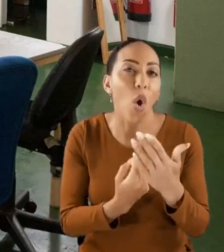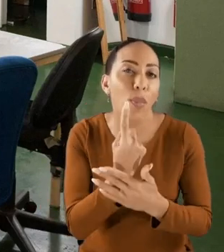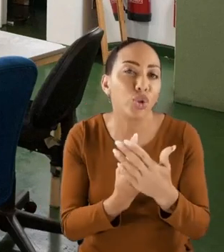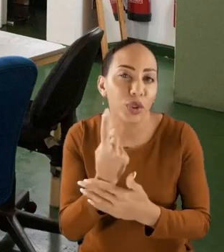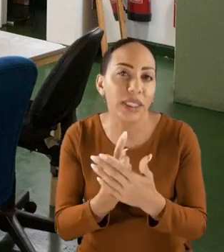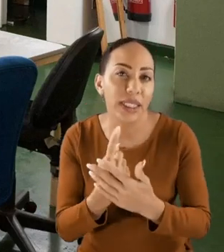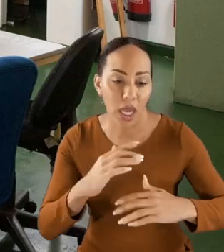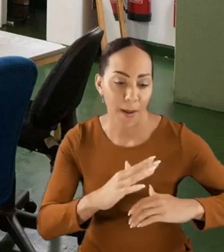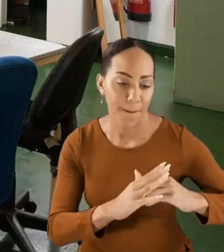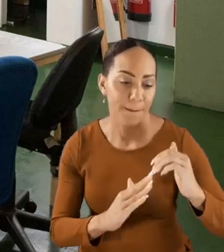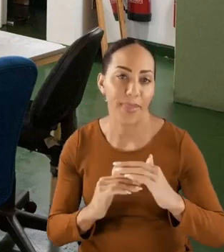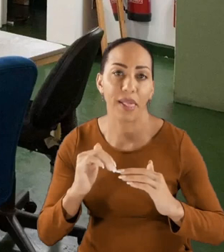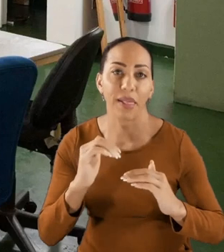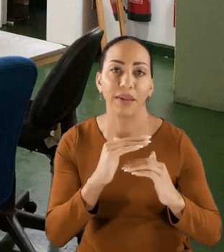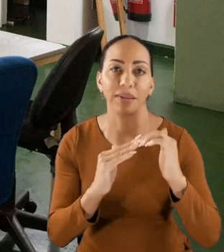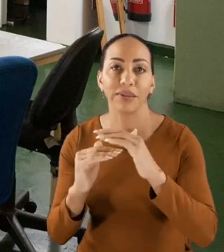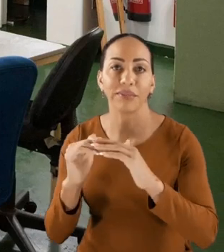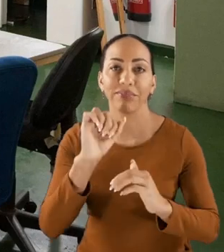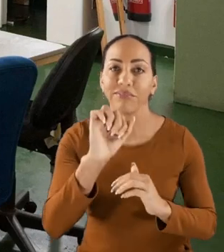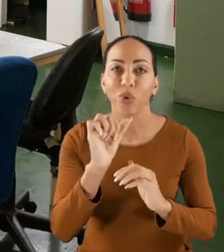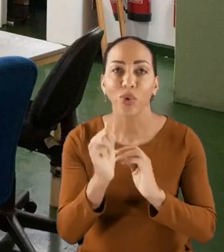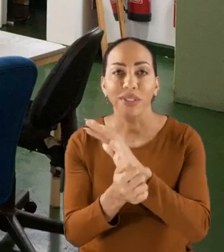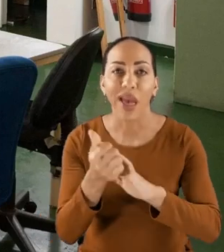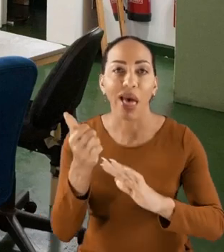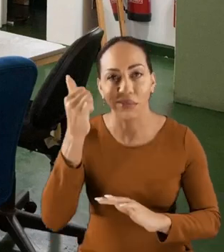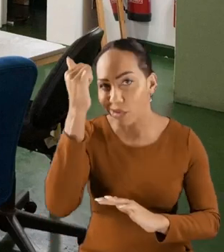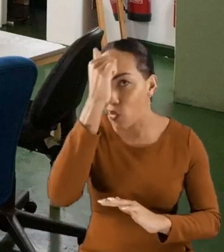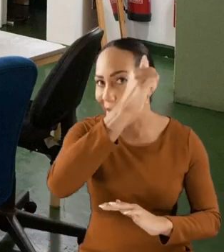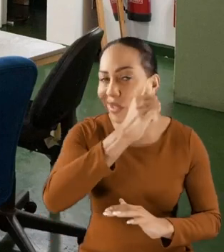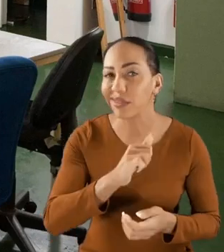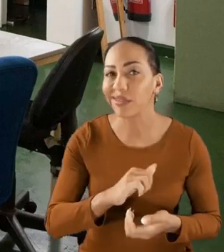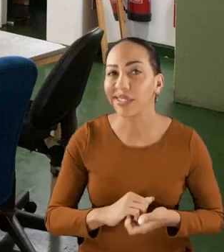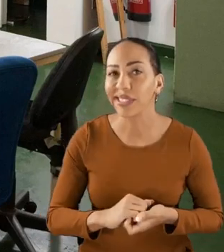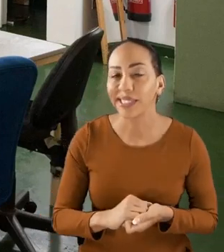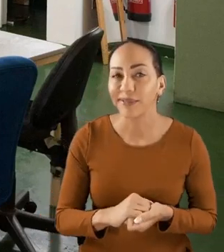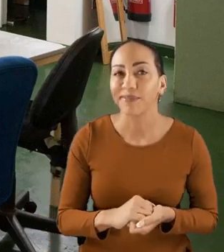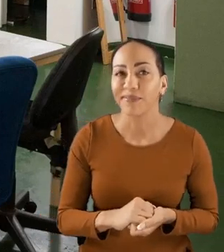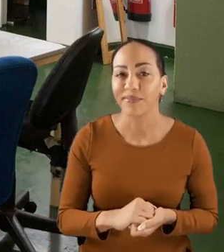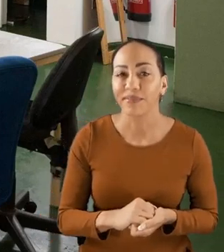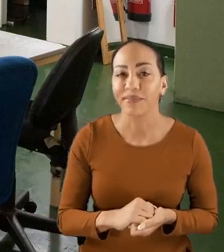those opportunities to build on skills and knowledge.